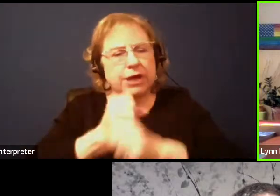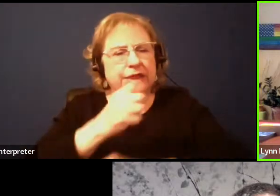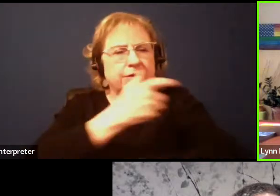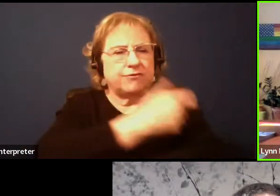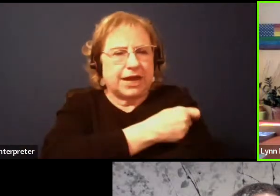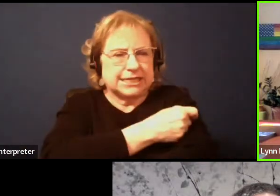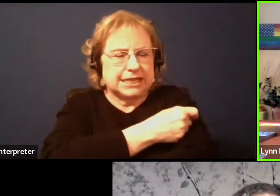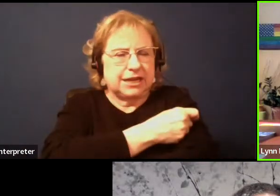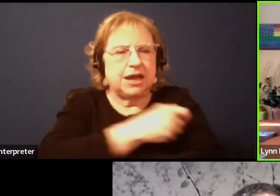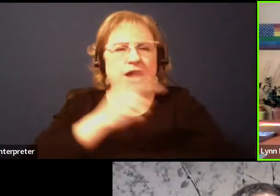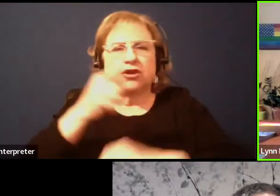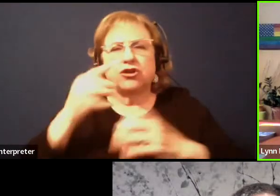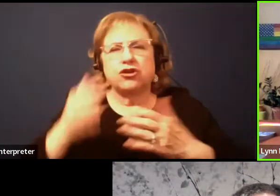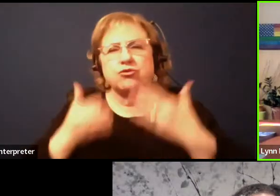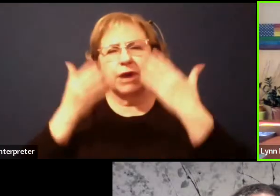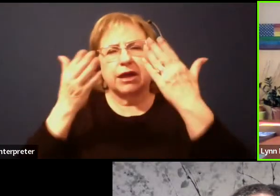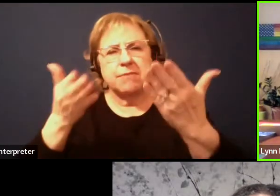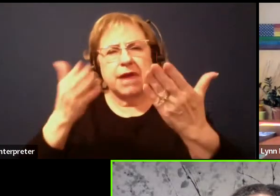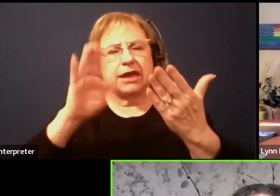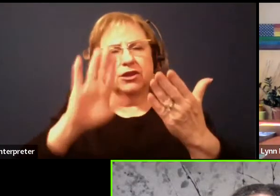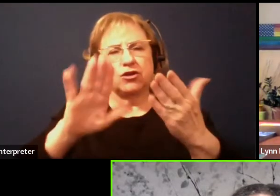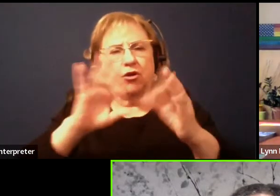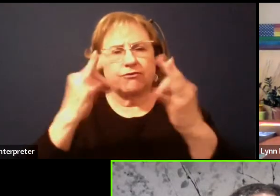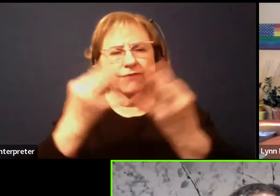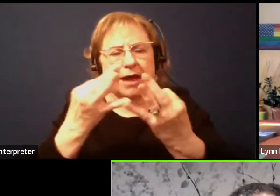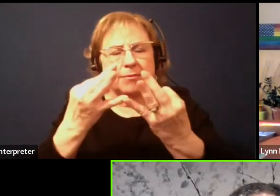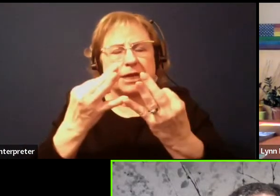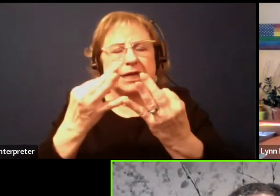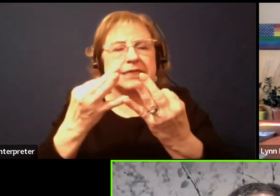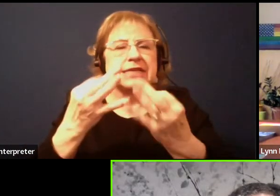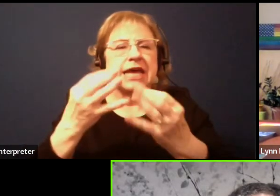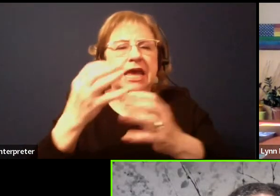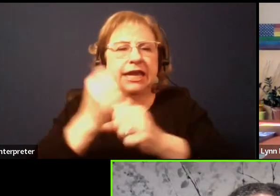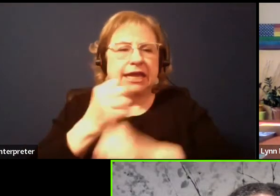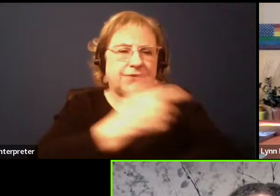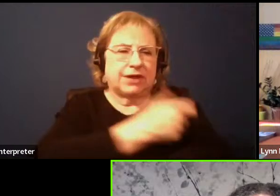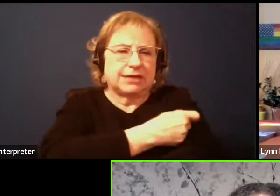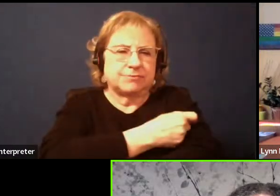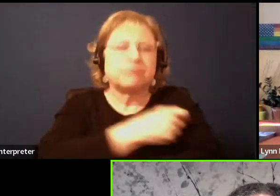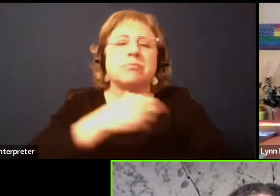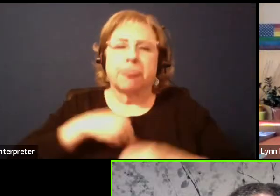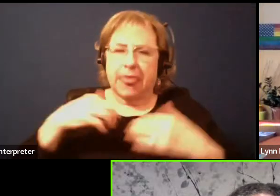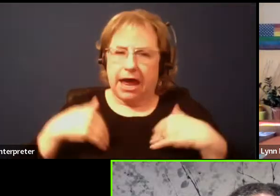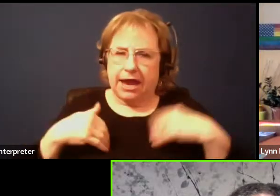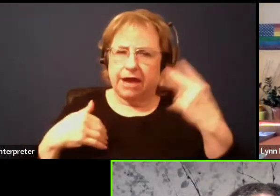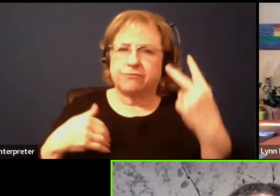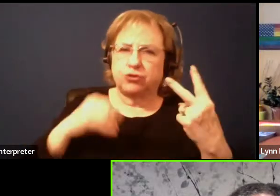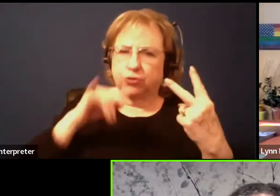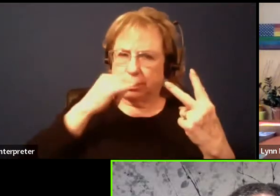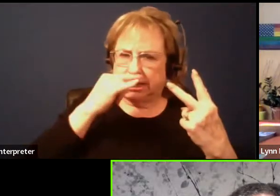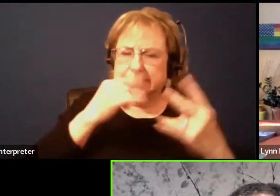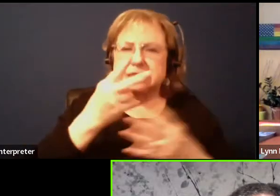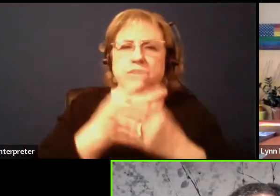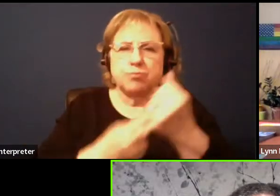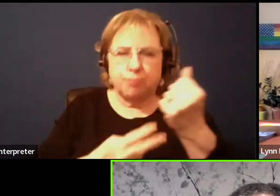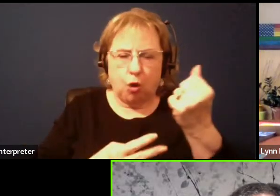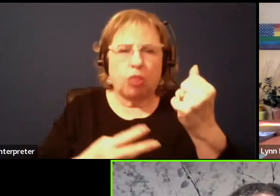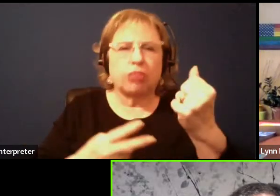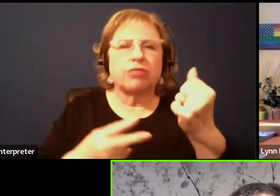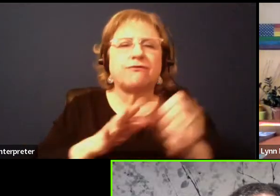your families, to get vaccinated? Absolutely. I have 2 kids and they're fully vaccinated. They're in